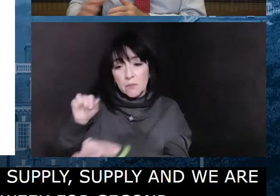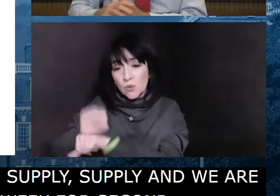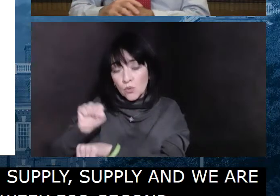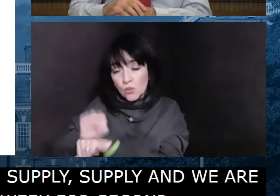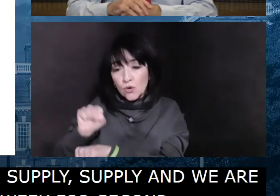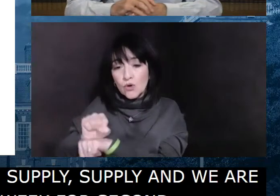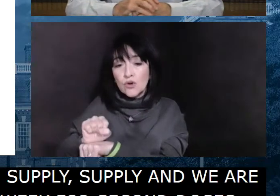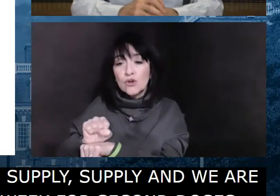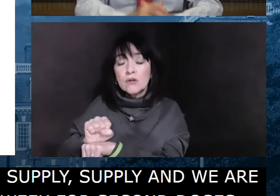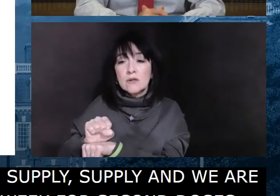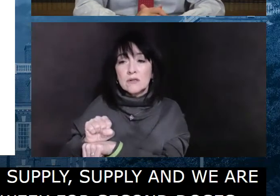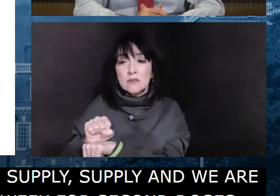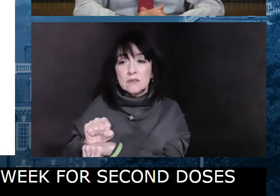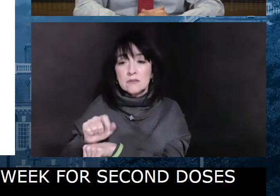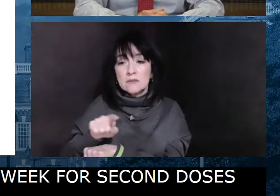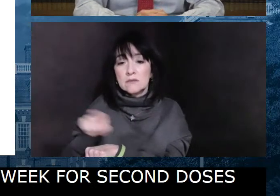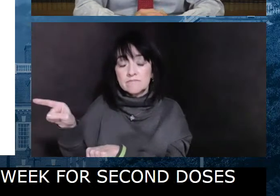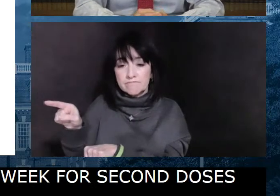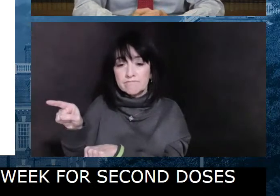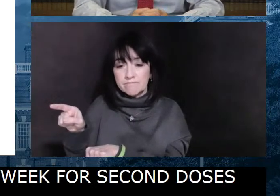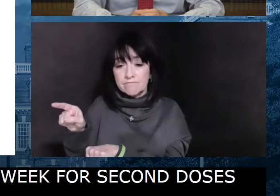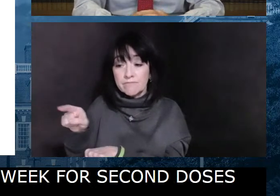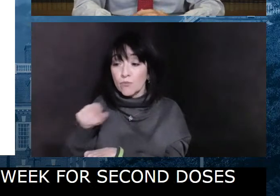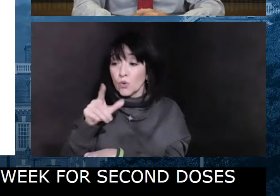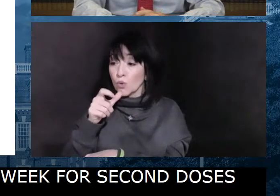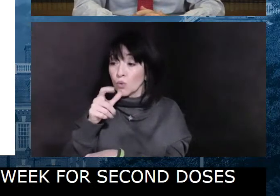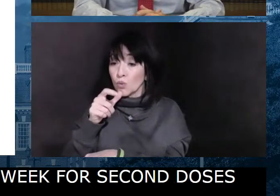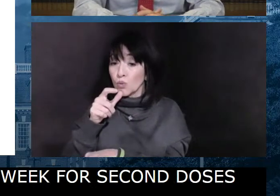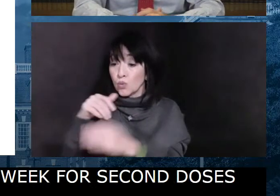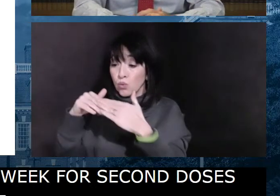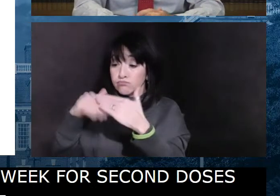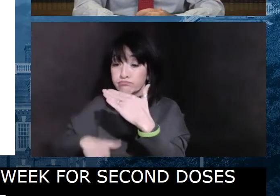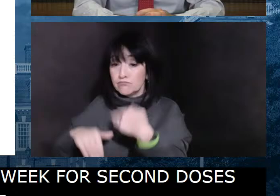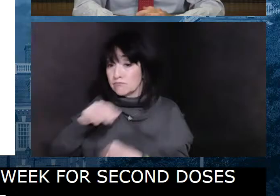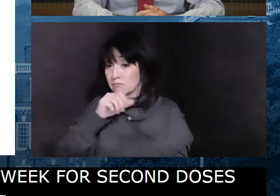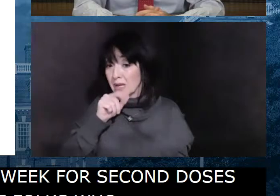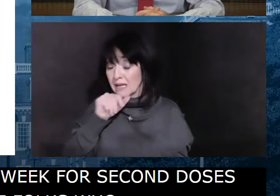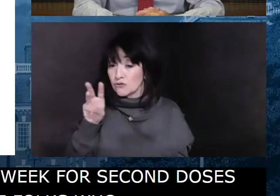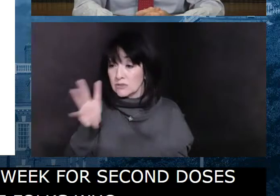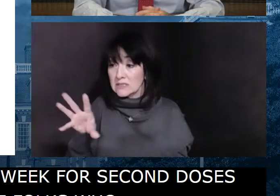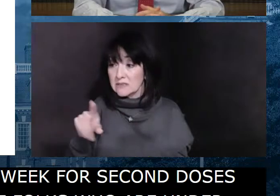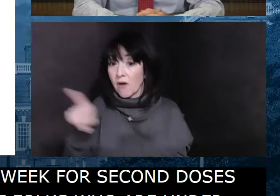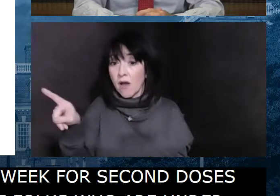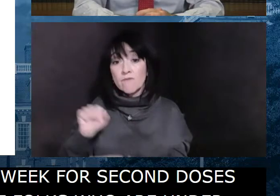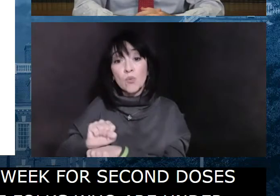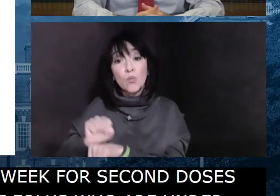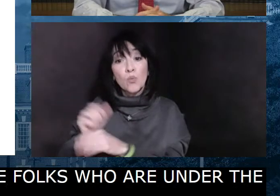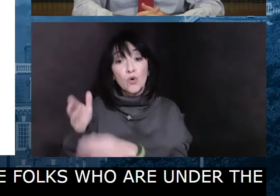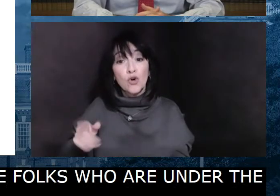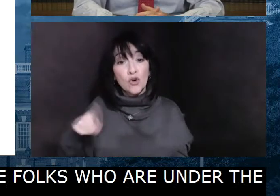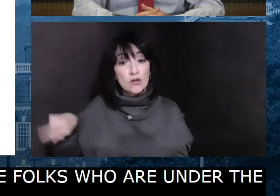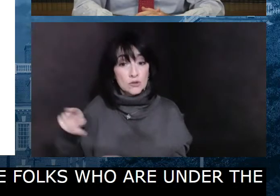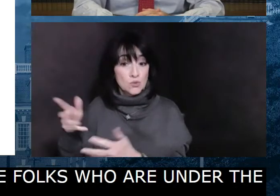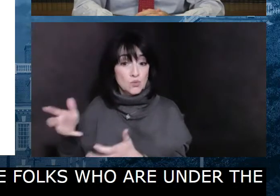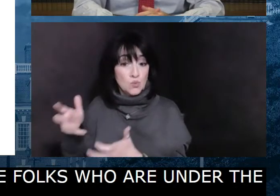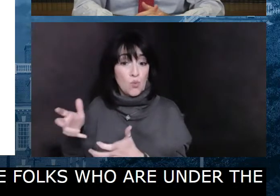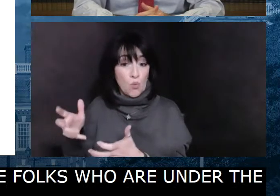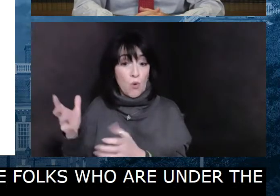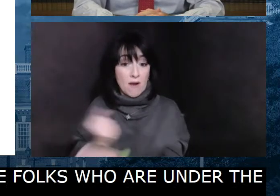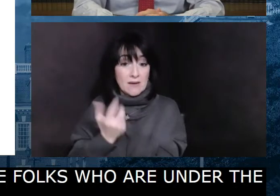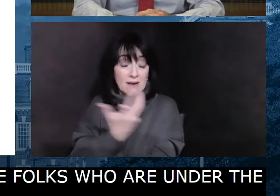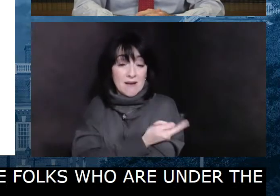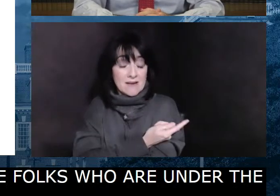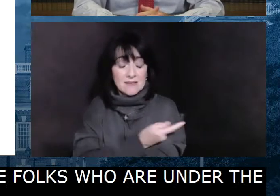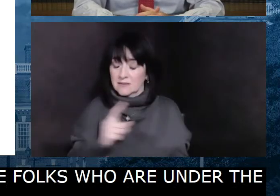under the age of 65. We continue to complete first responders, 1A